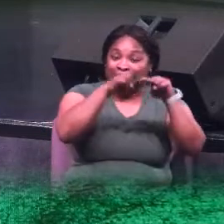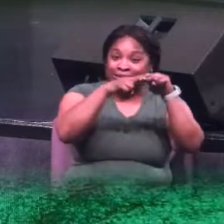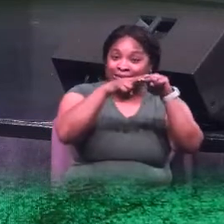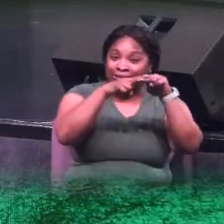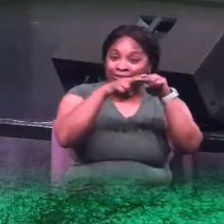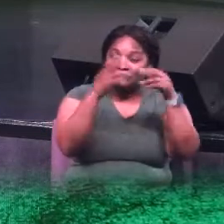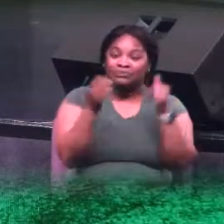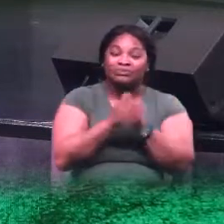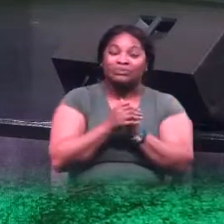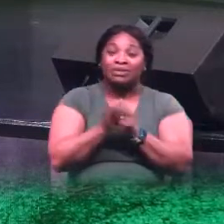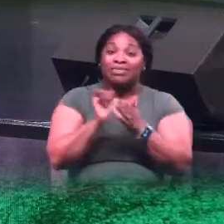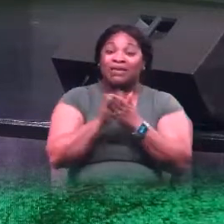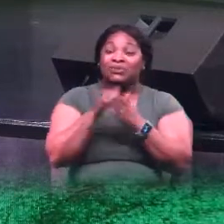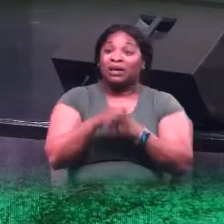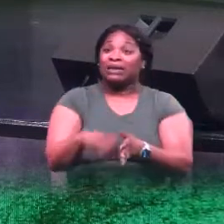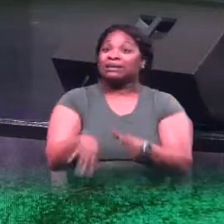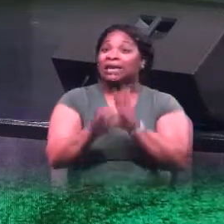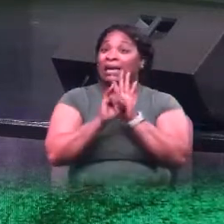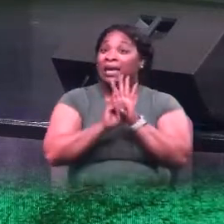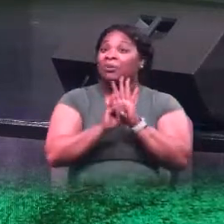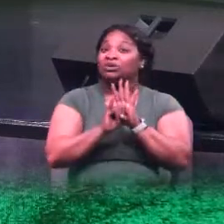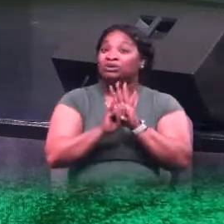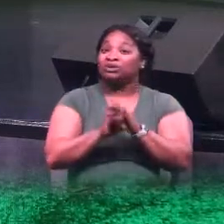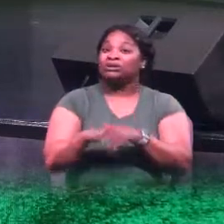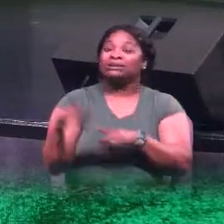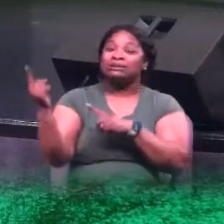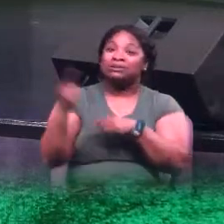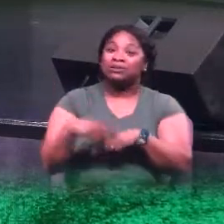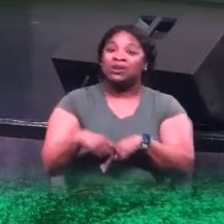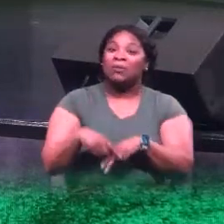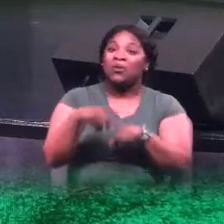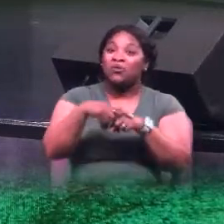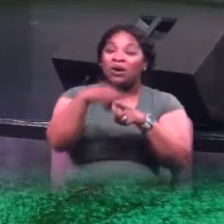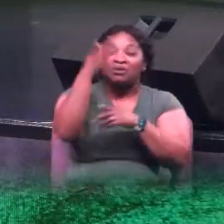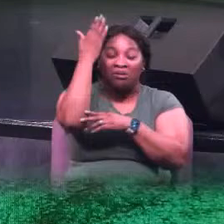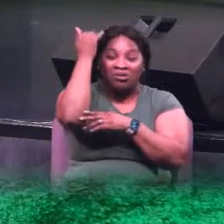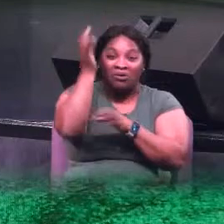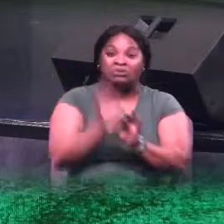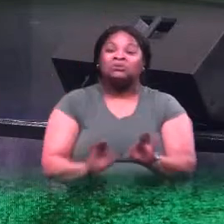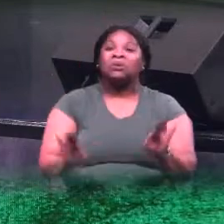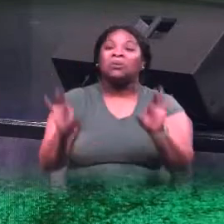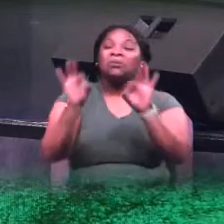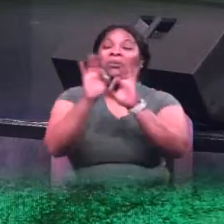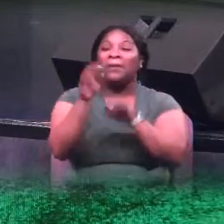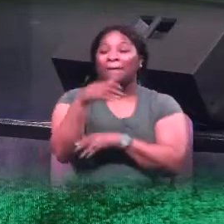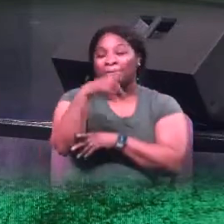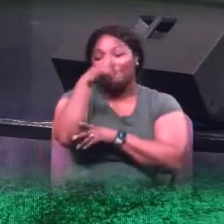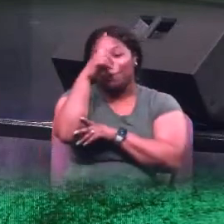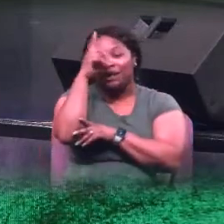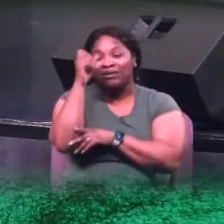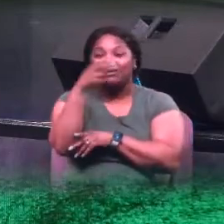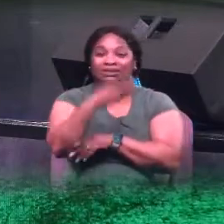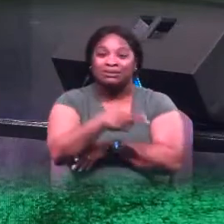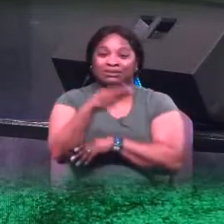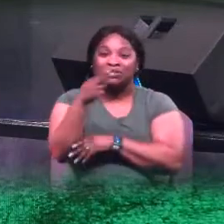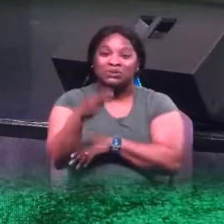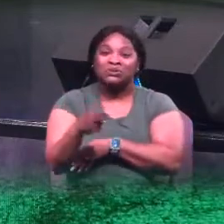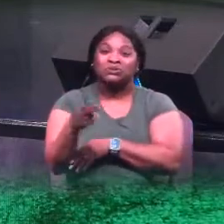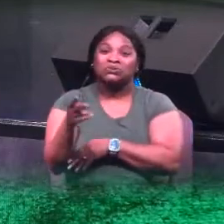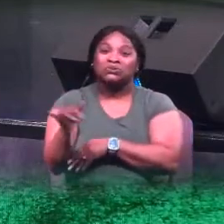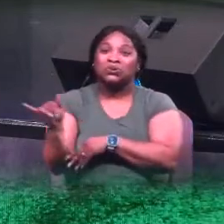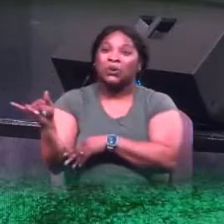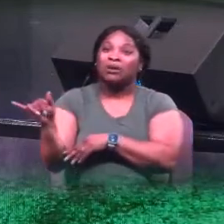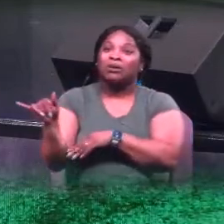why the imagery of a king coming gently mounted on a donkey is significant, because there is a historic